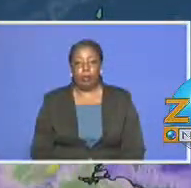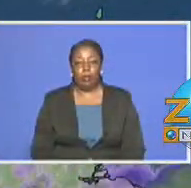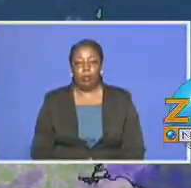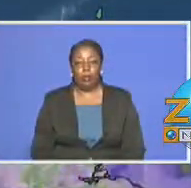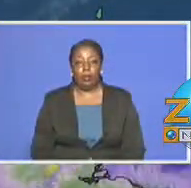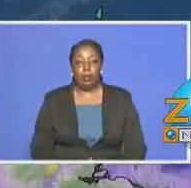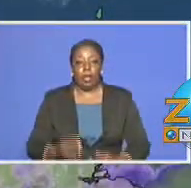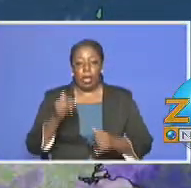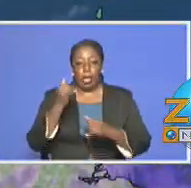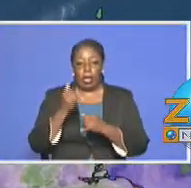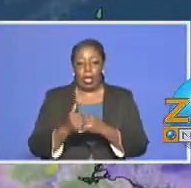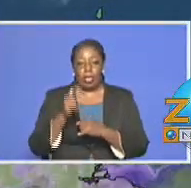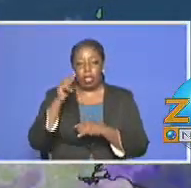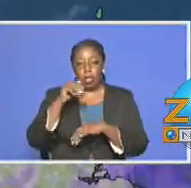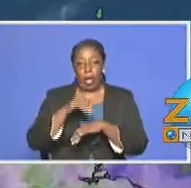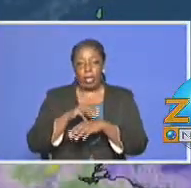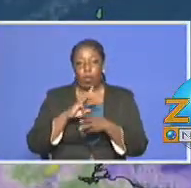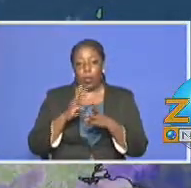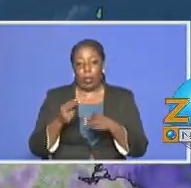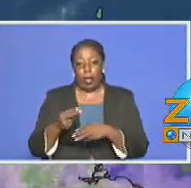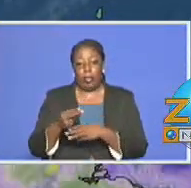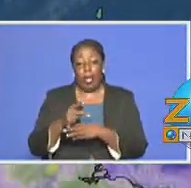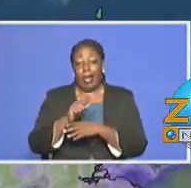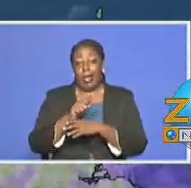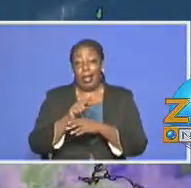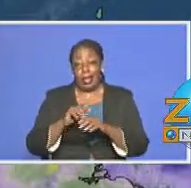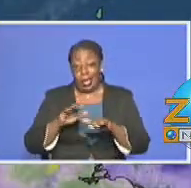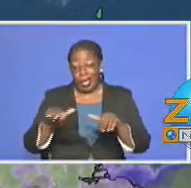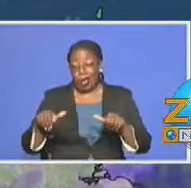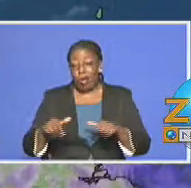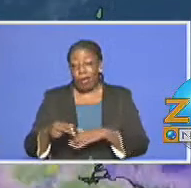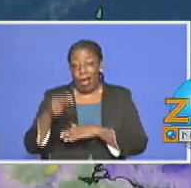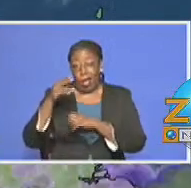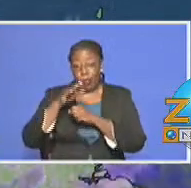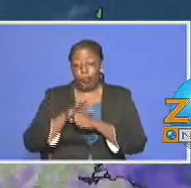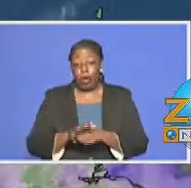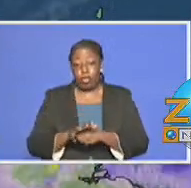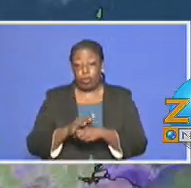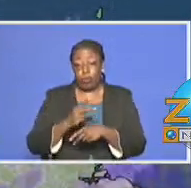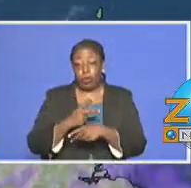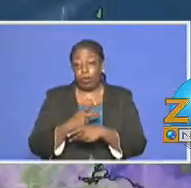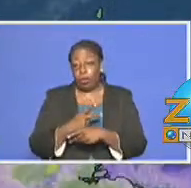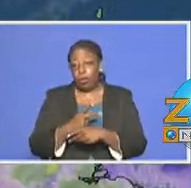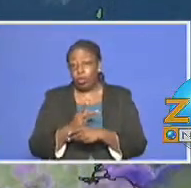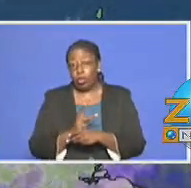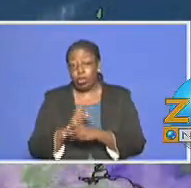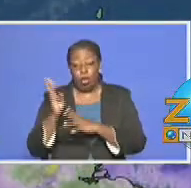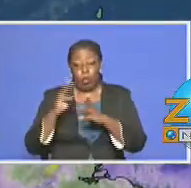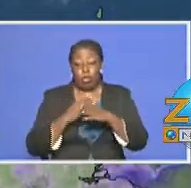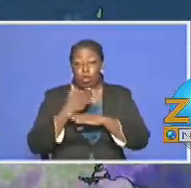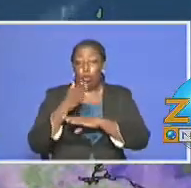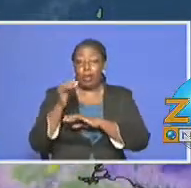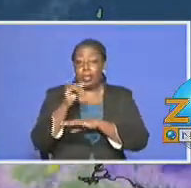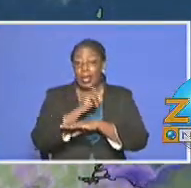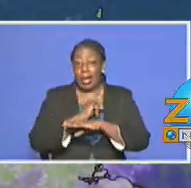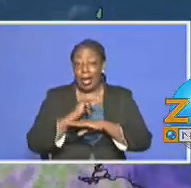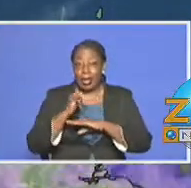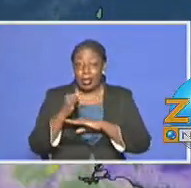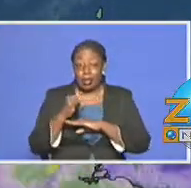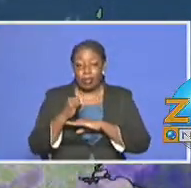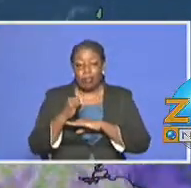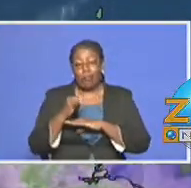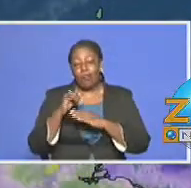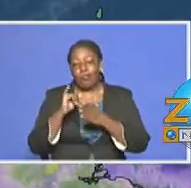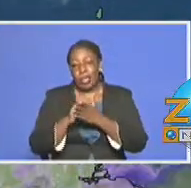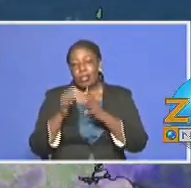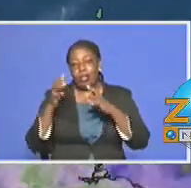In our final look at weather, that area of high pressure that's been producing the moderate to brisk winds across the islands, well, that's beginning to collapse,